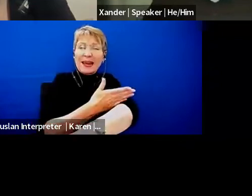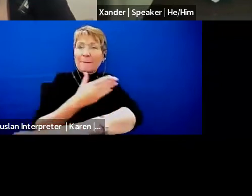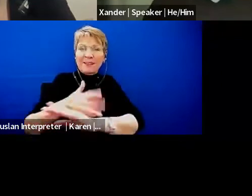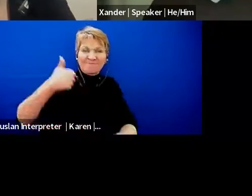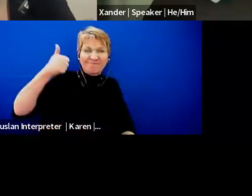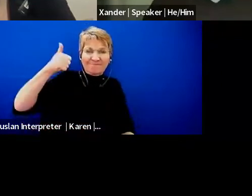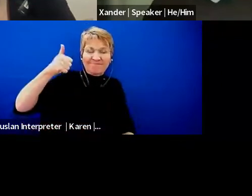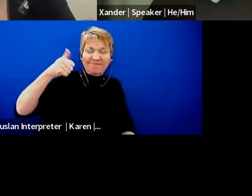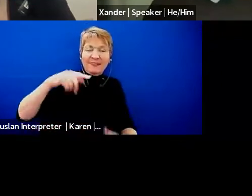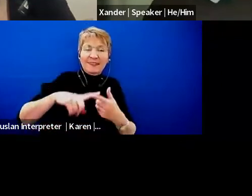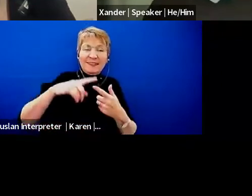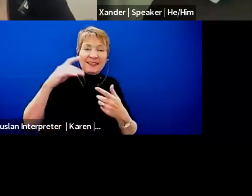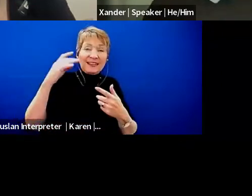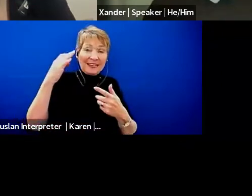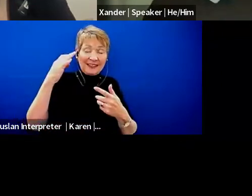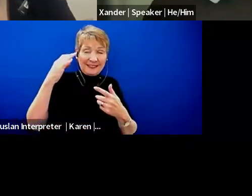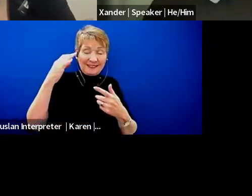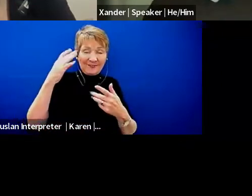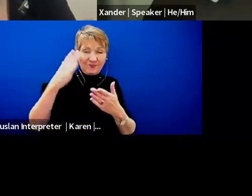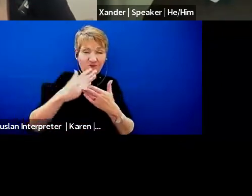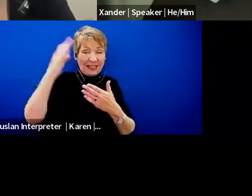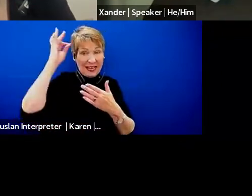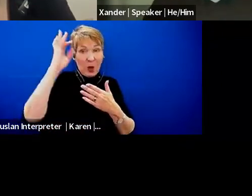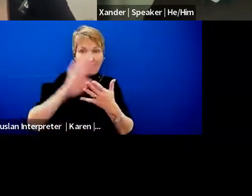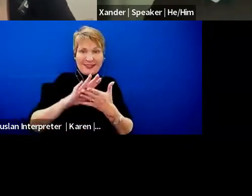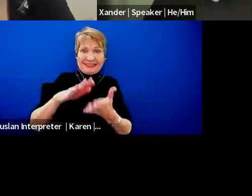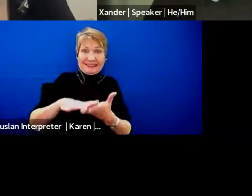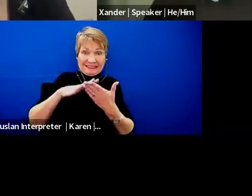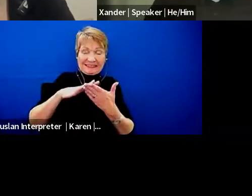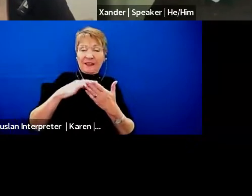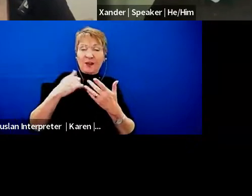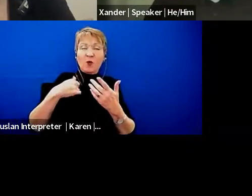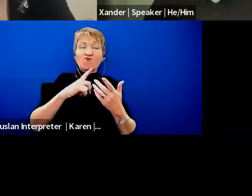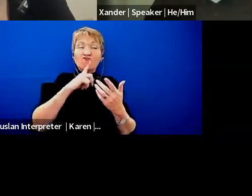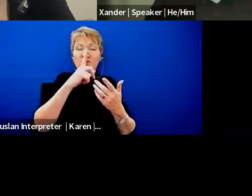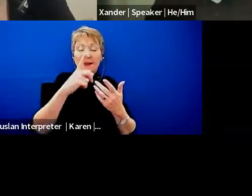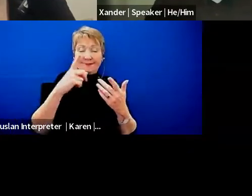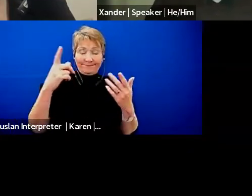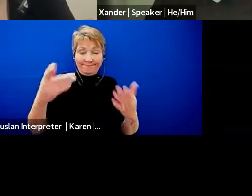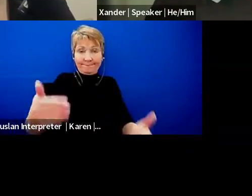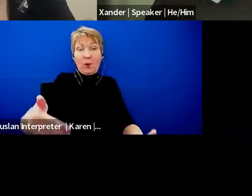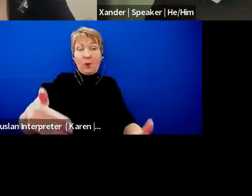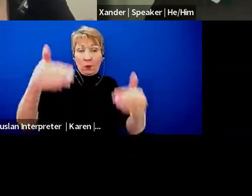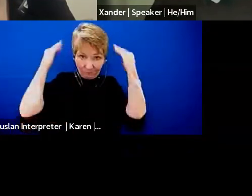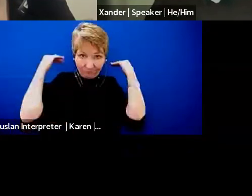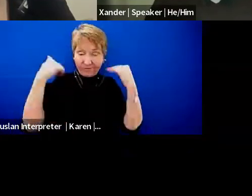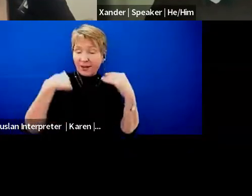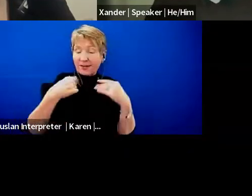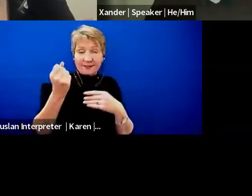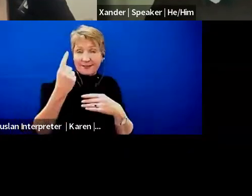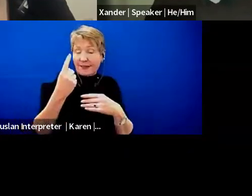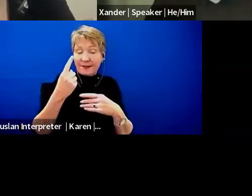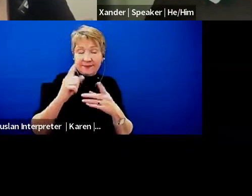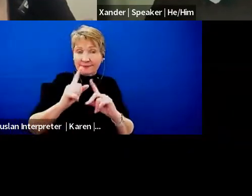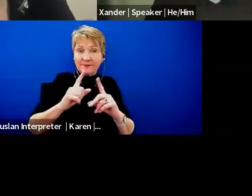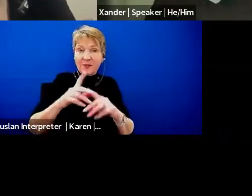yellow meaning I need some help, or red meaning I have no clue what's going on at all. So they just hold up their help card, and obviously